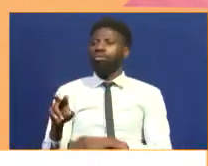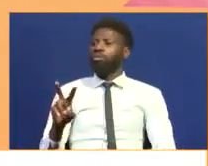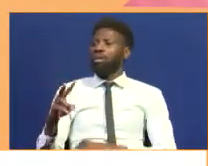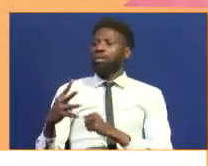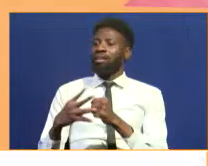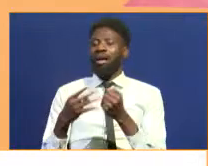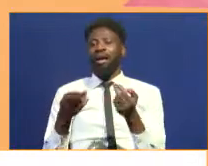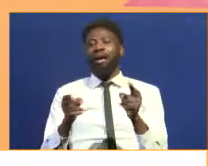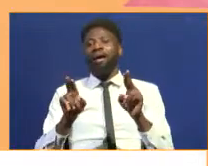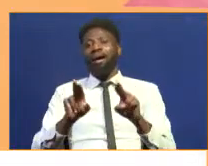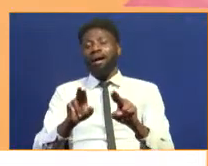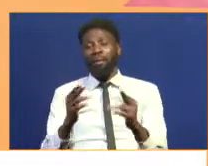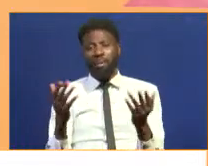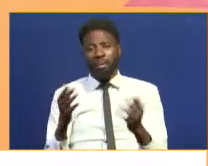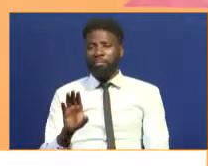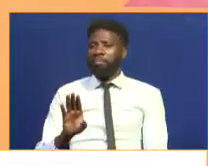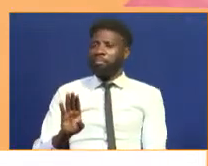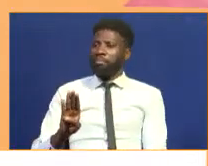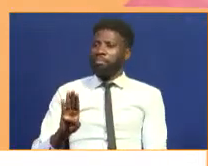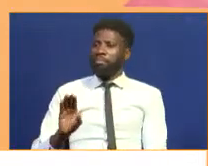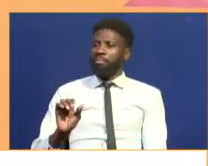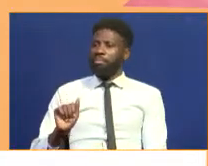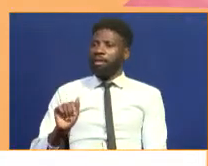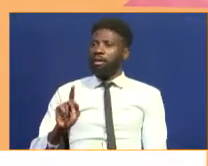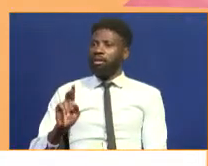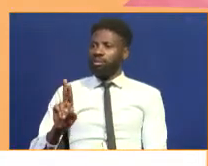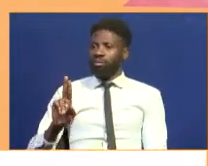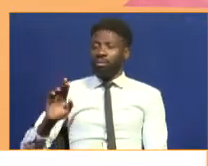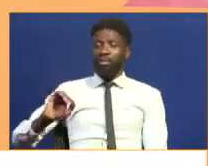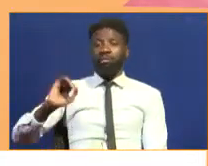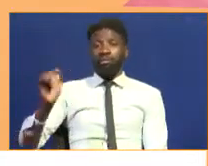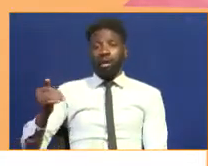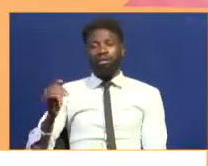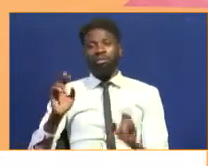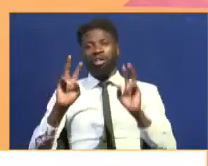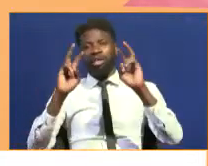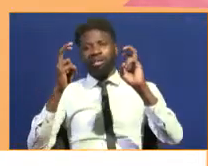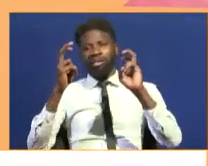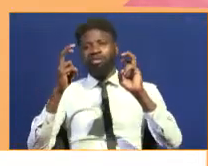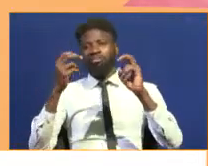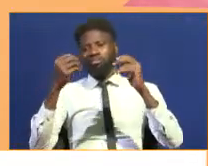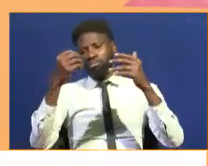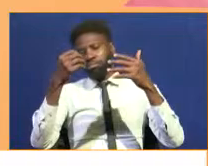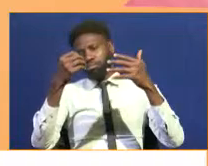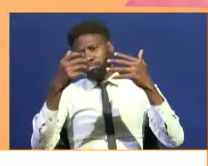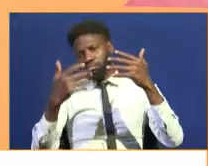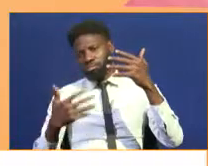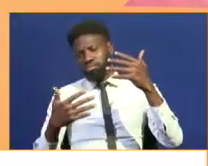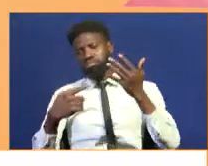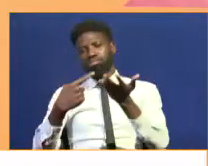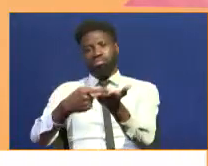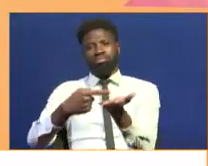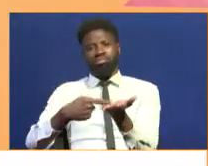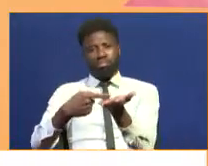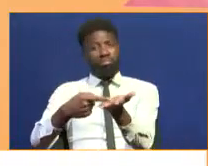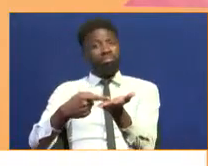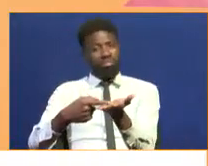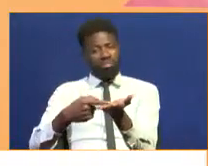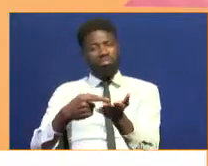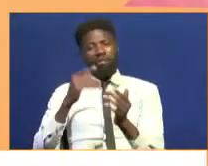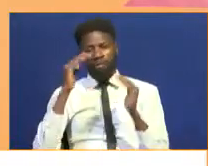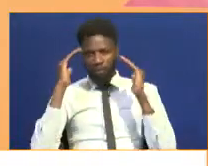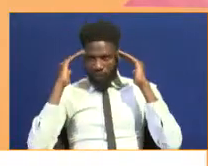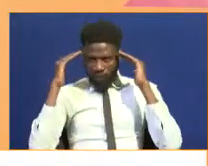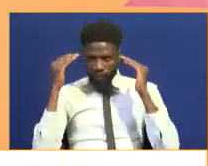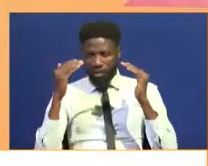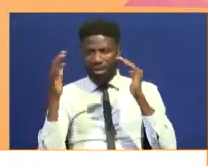Baku, Azerbaijan. And critical issues are going to be discussed, which are going to define the world of climate change in the years to